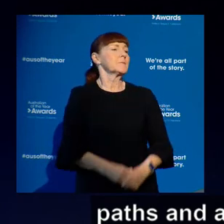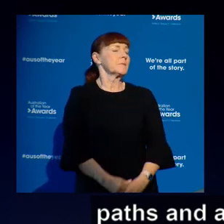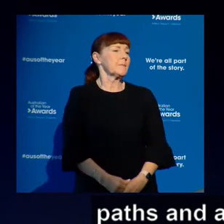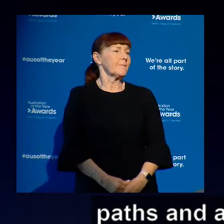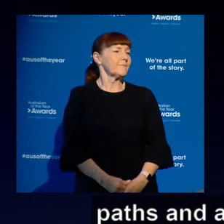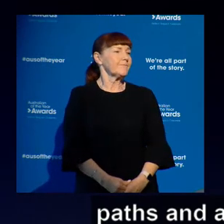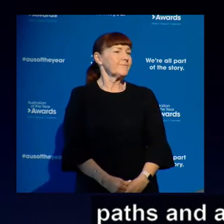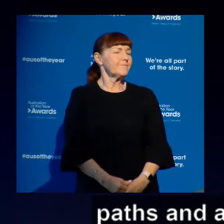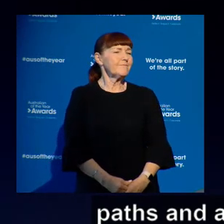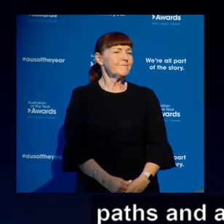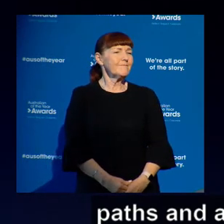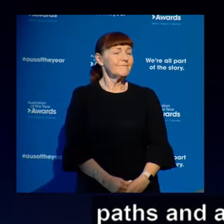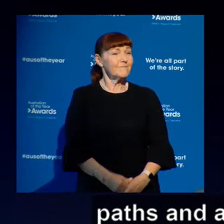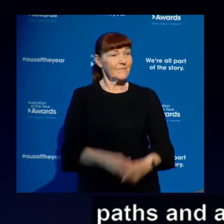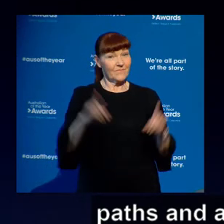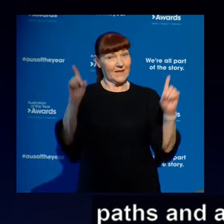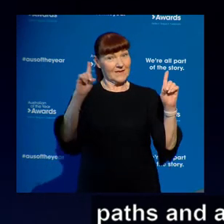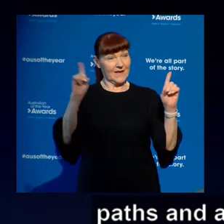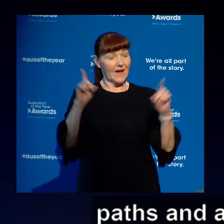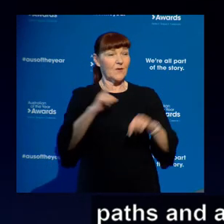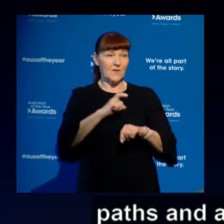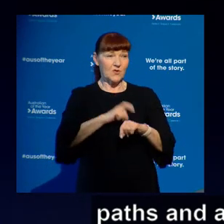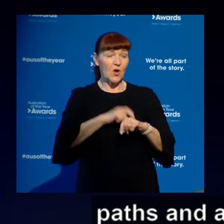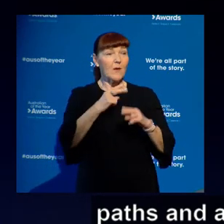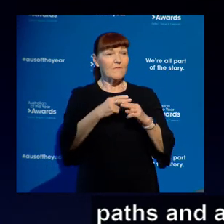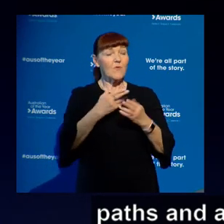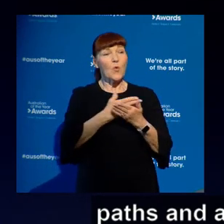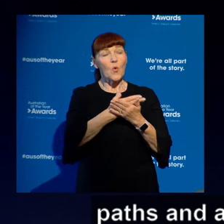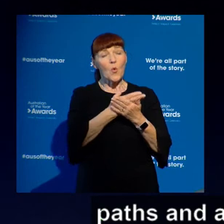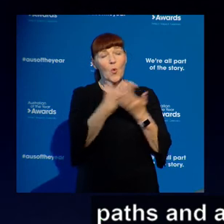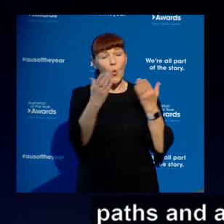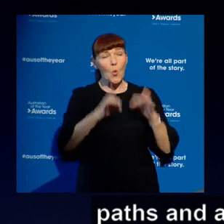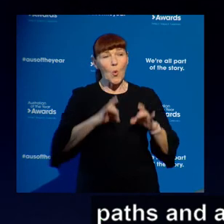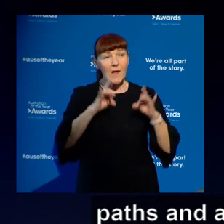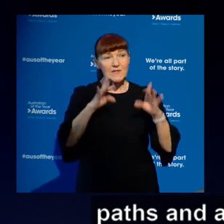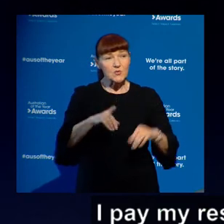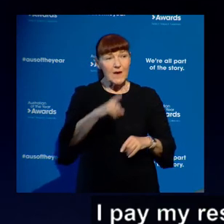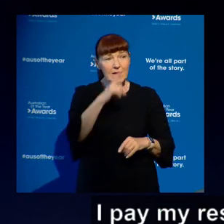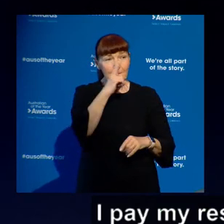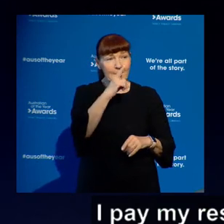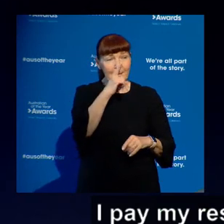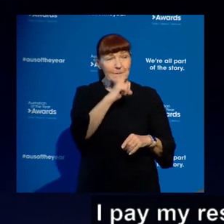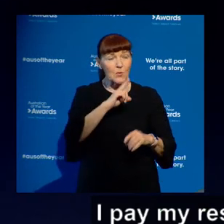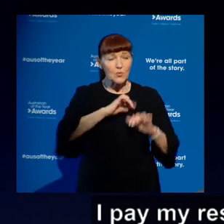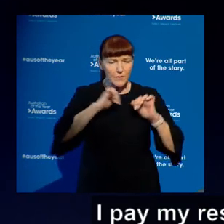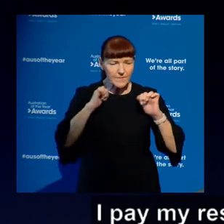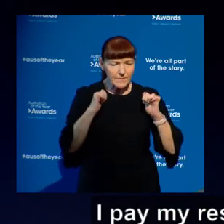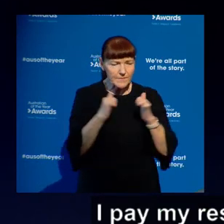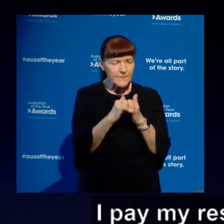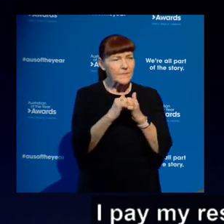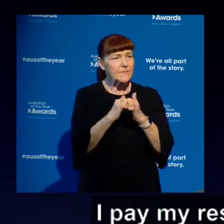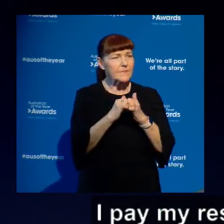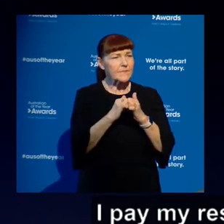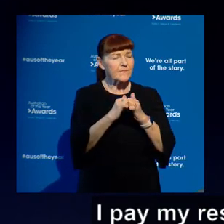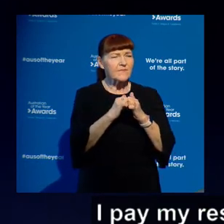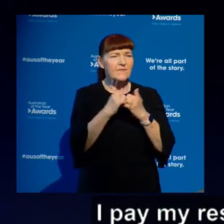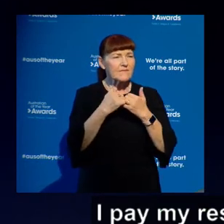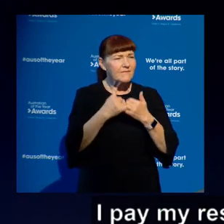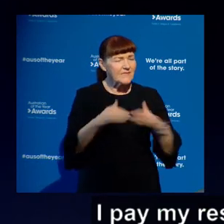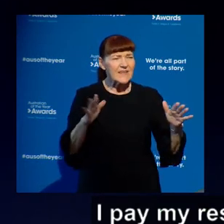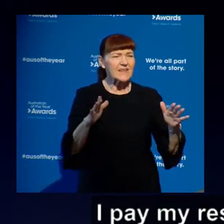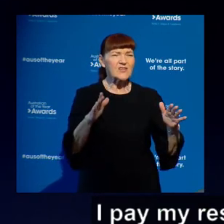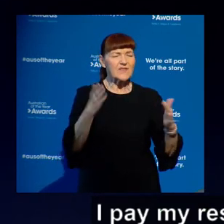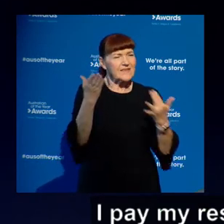It's time for us all Australians, to settle the unfinished business between us, between First Nations